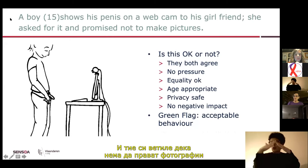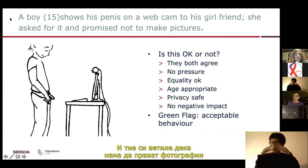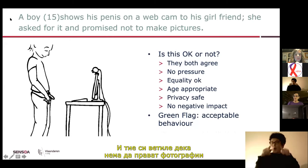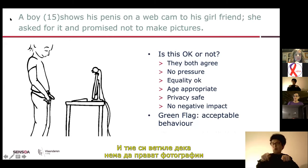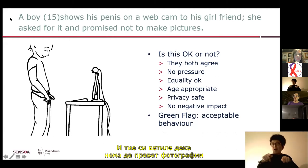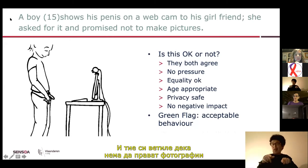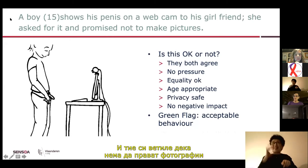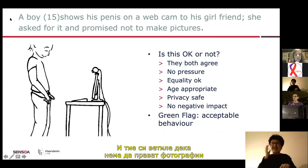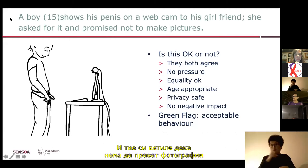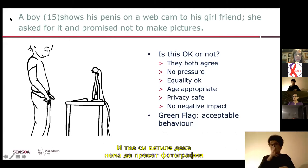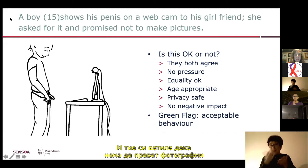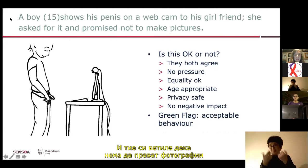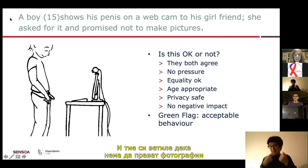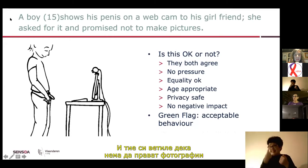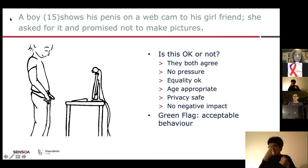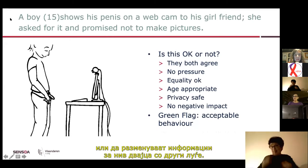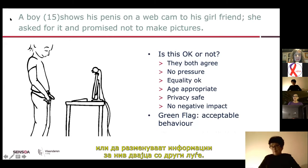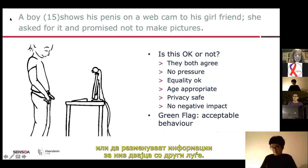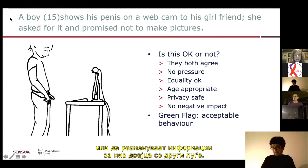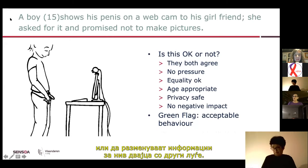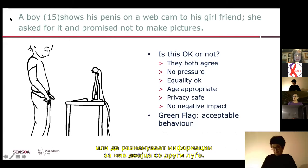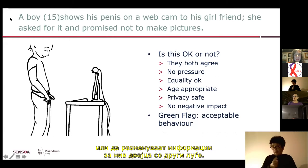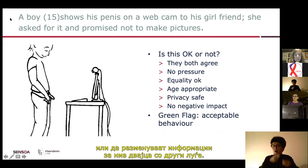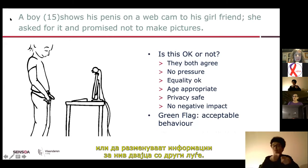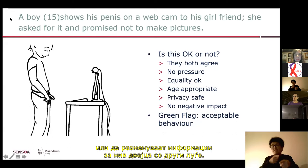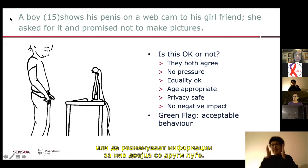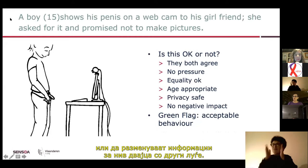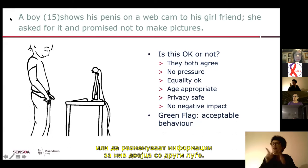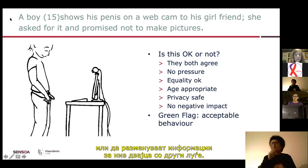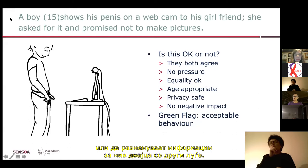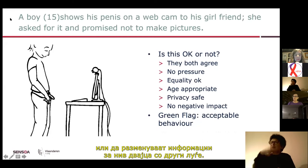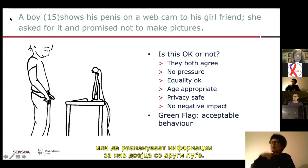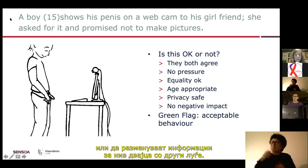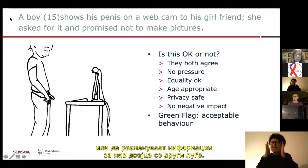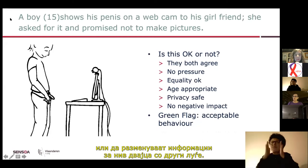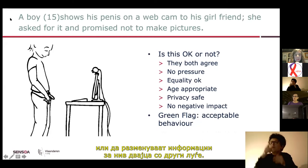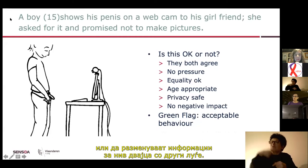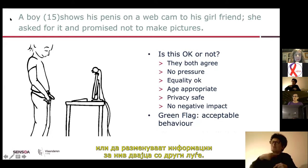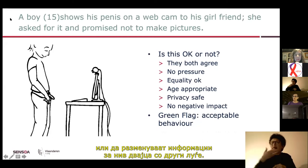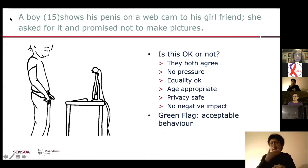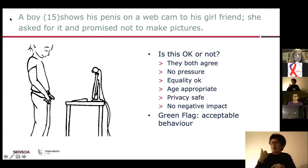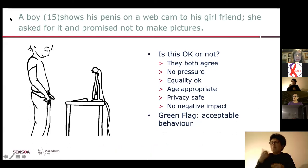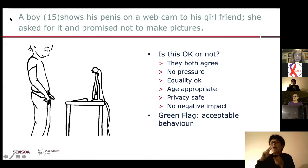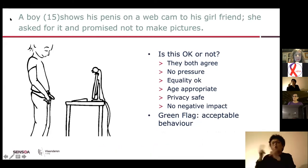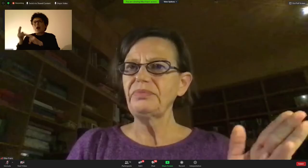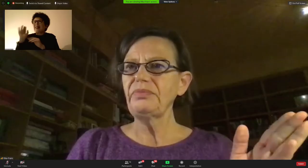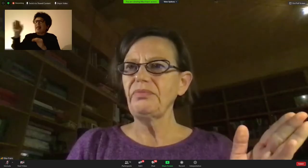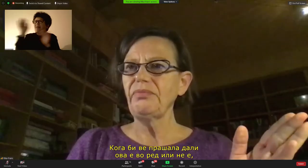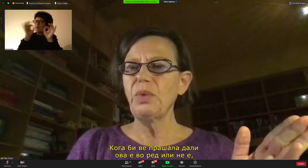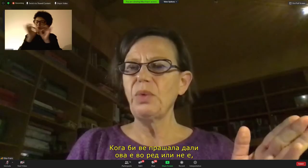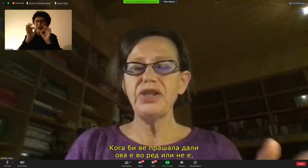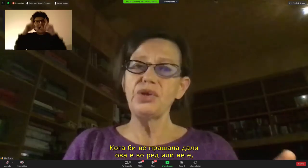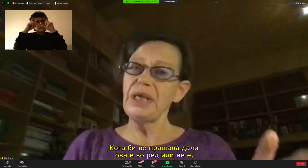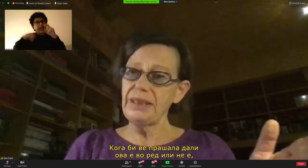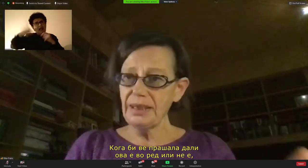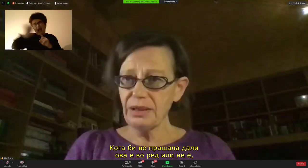And they promise not to make pictures or exchange information about it to others. So when